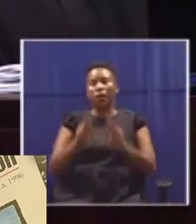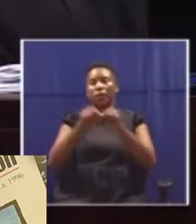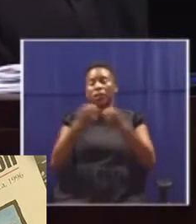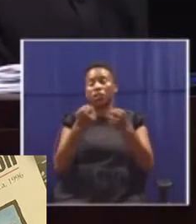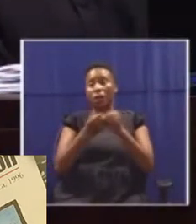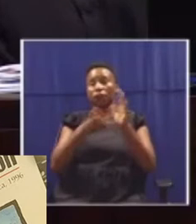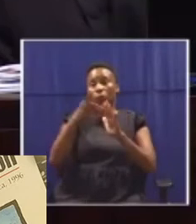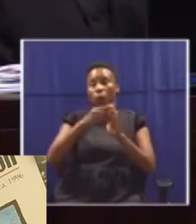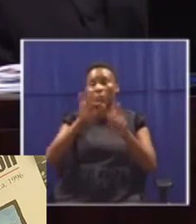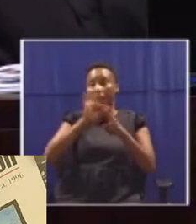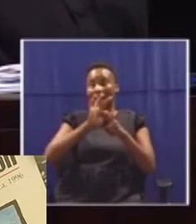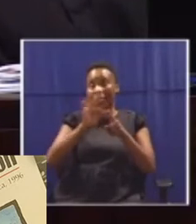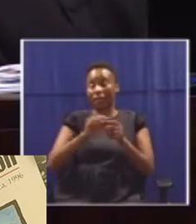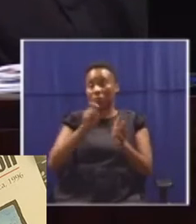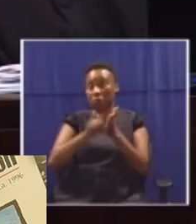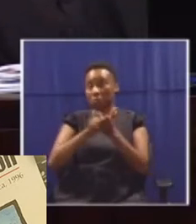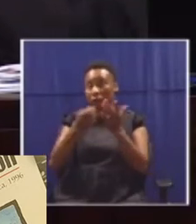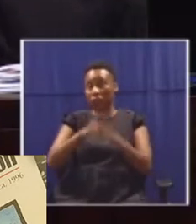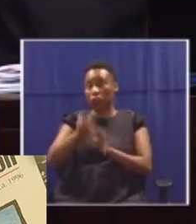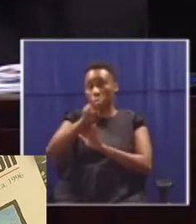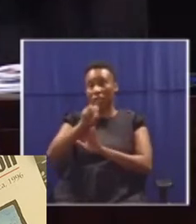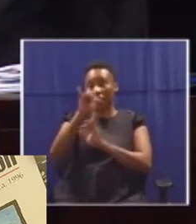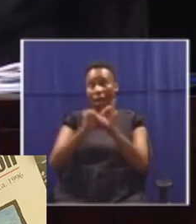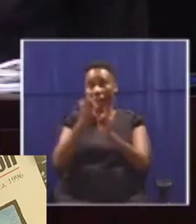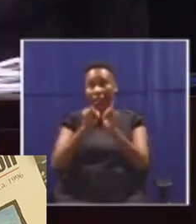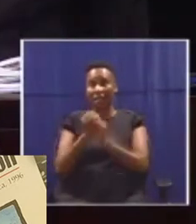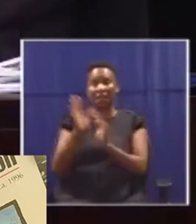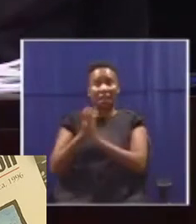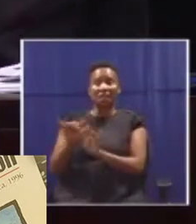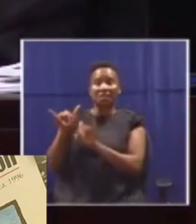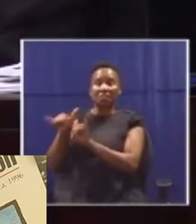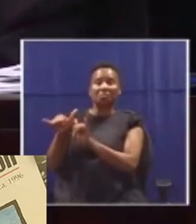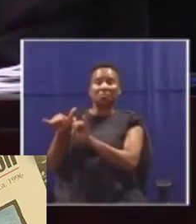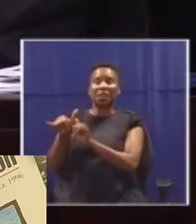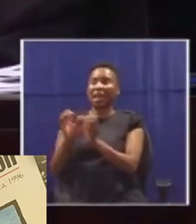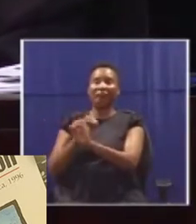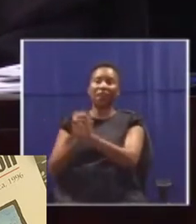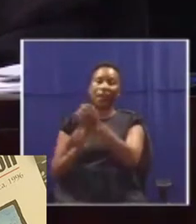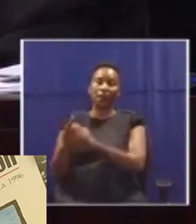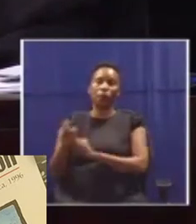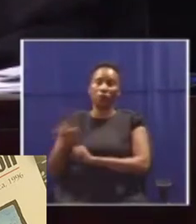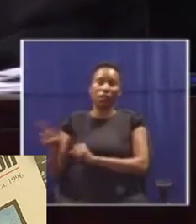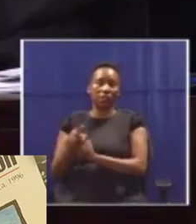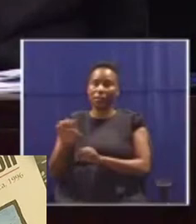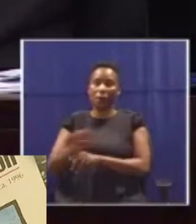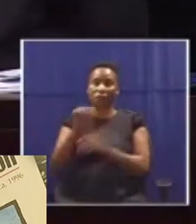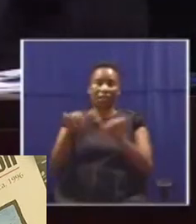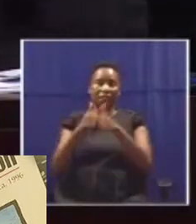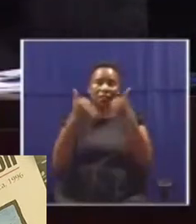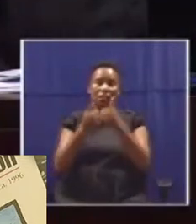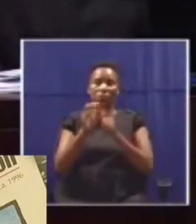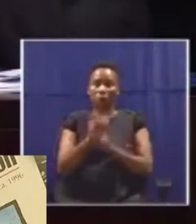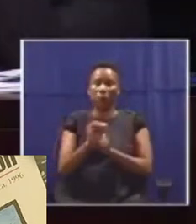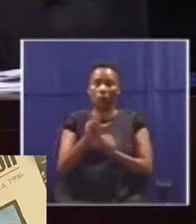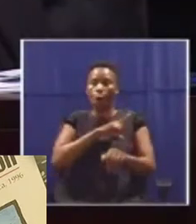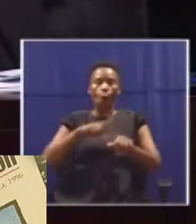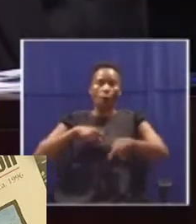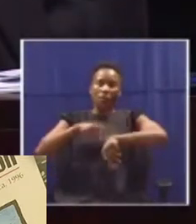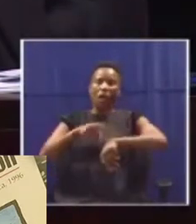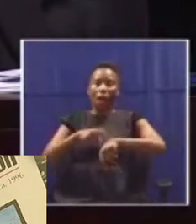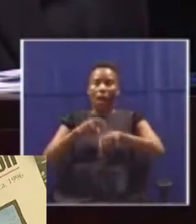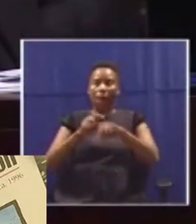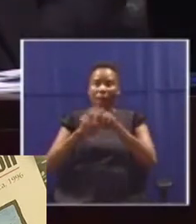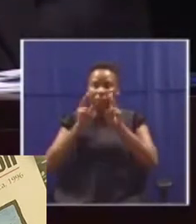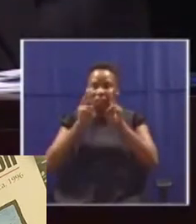is gathering dust. The NDP was positioned as a blueprint for tracking South Africa's challenges. This long-term vision and plan